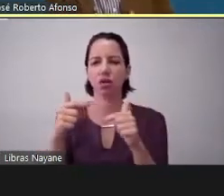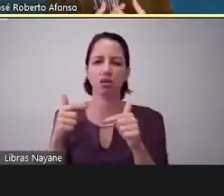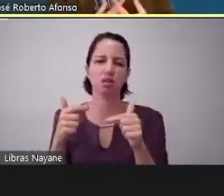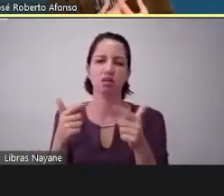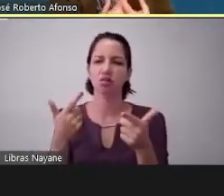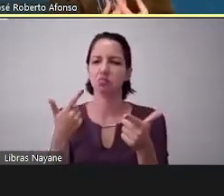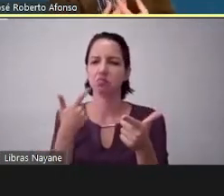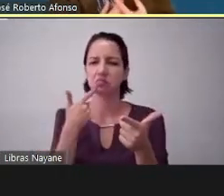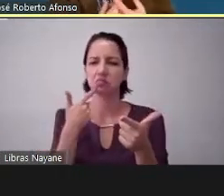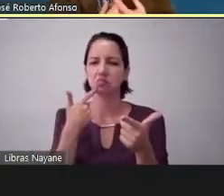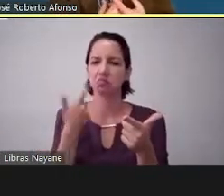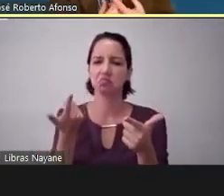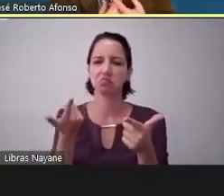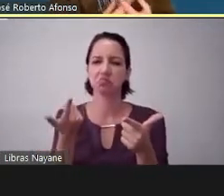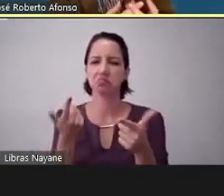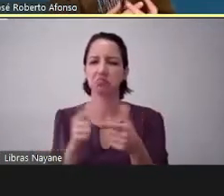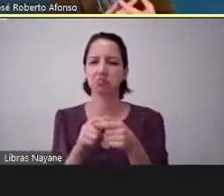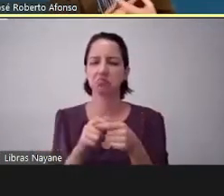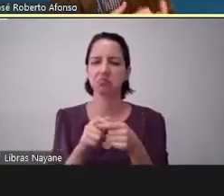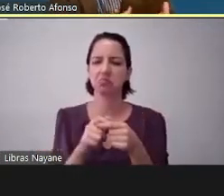they are workers